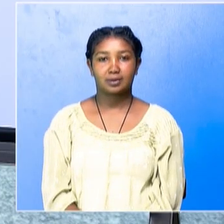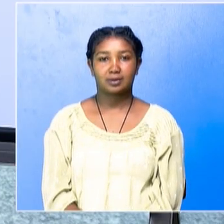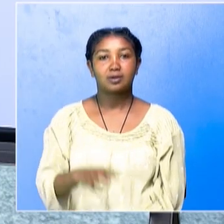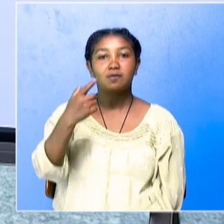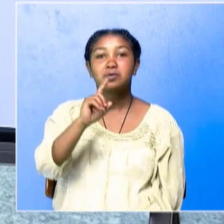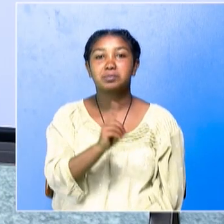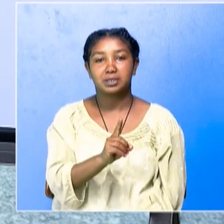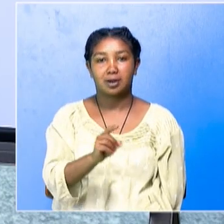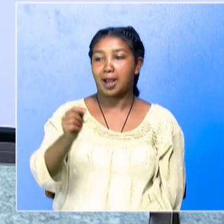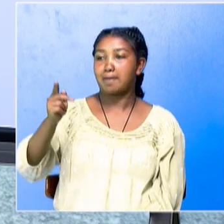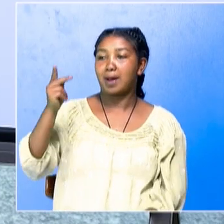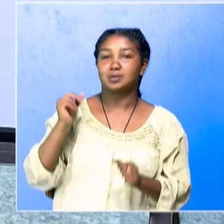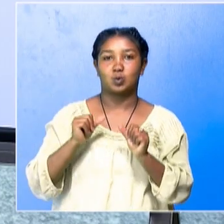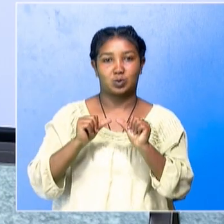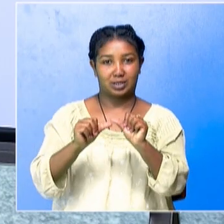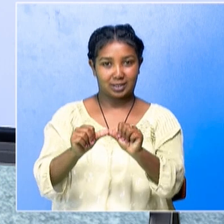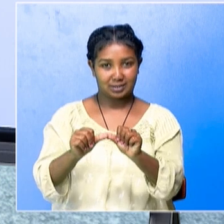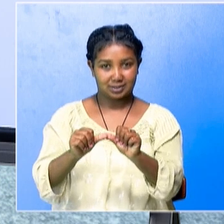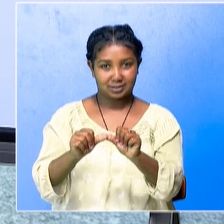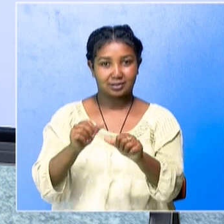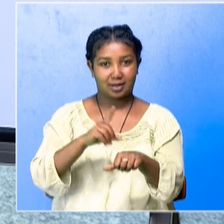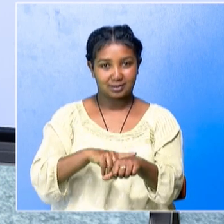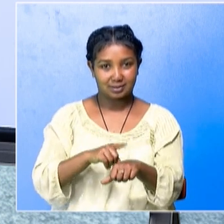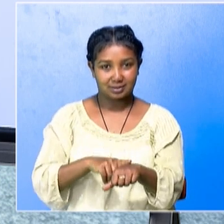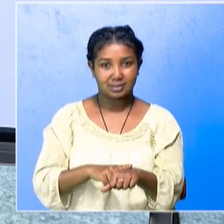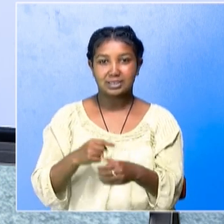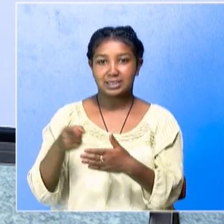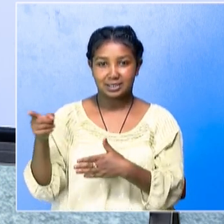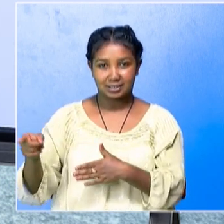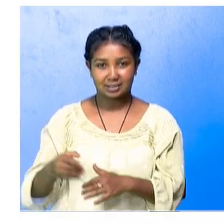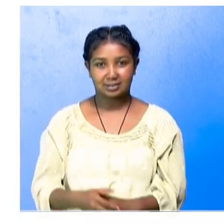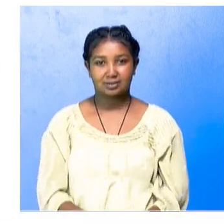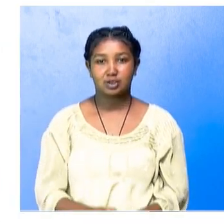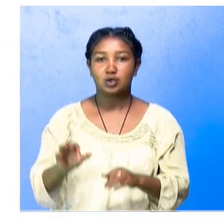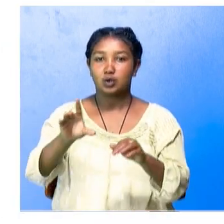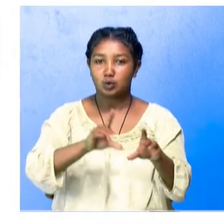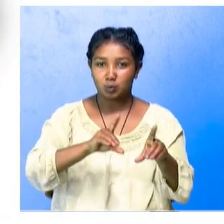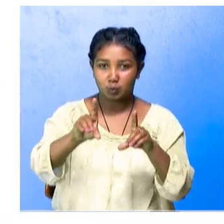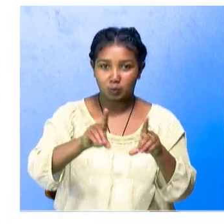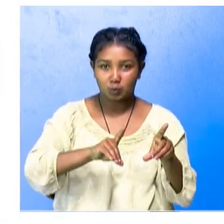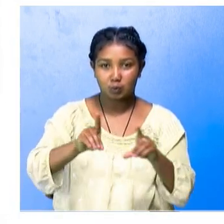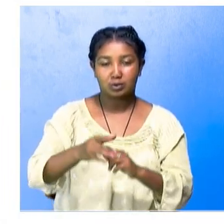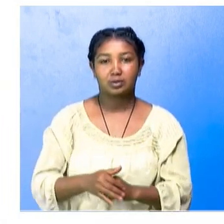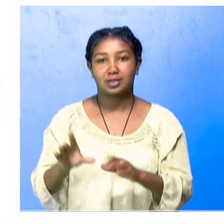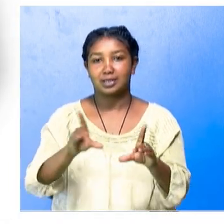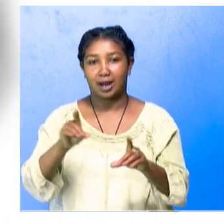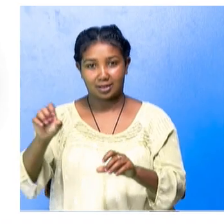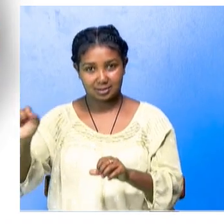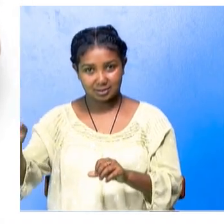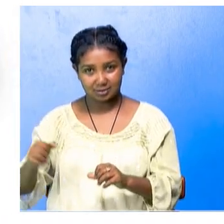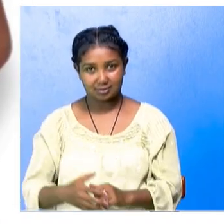for past continuous tenses. Here is do and